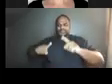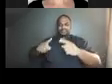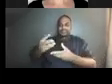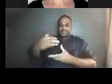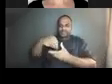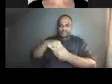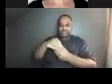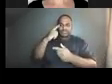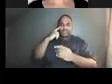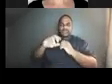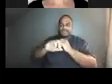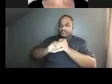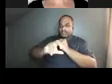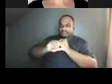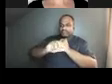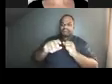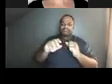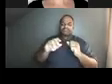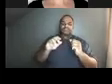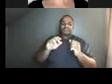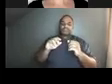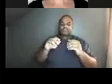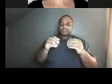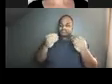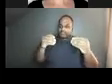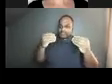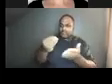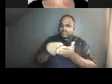in marketing, in advertisement.